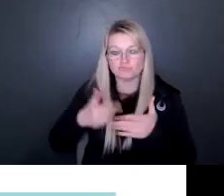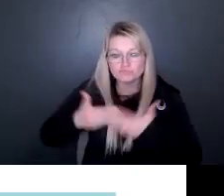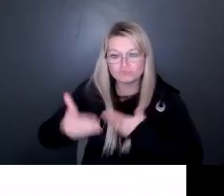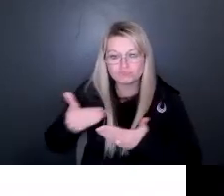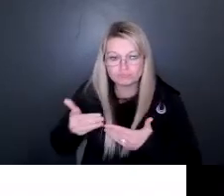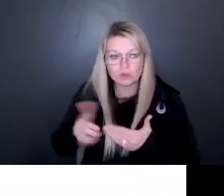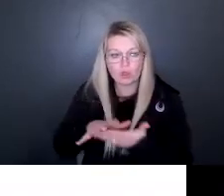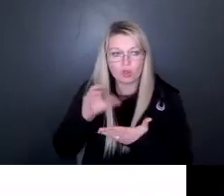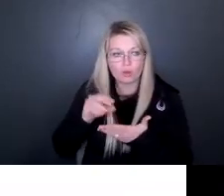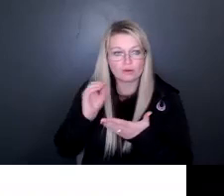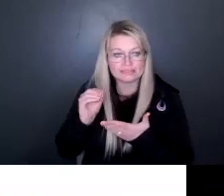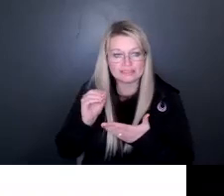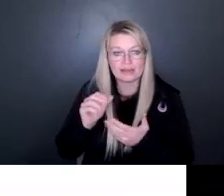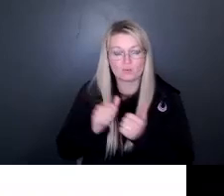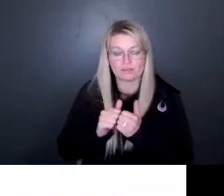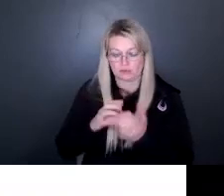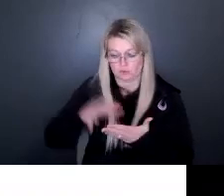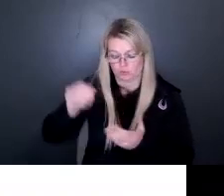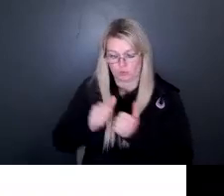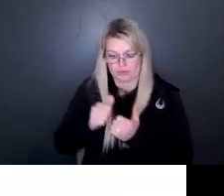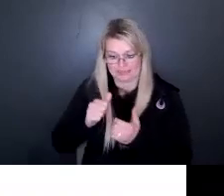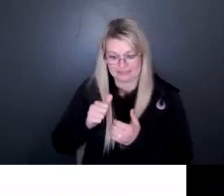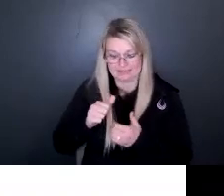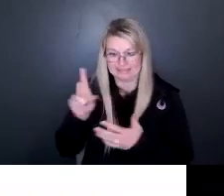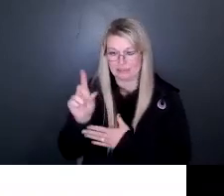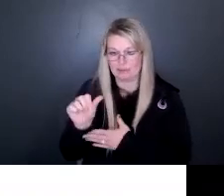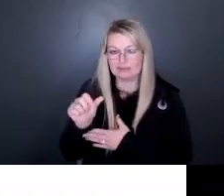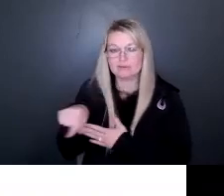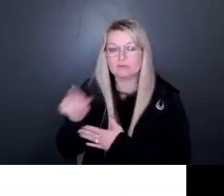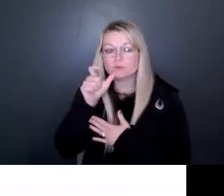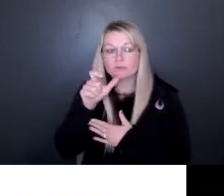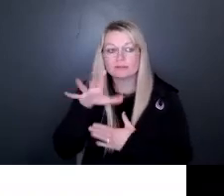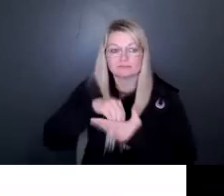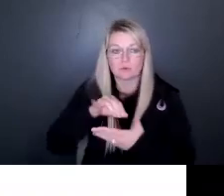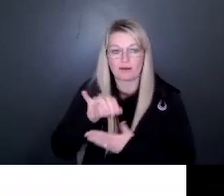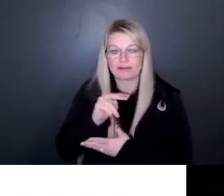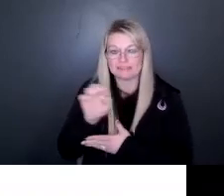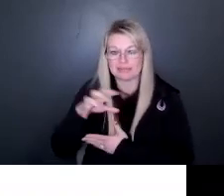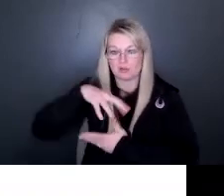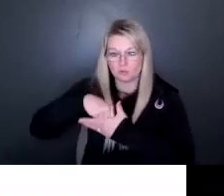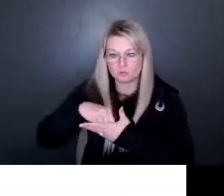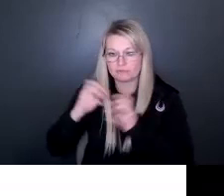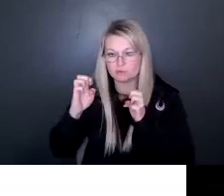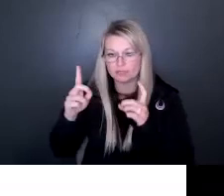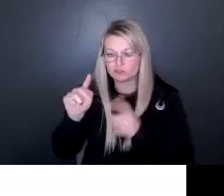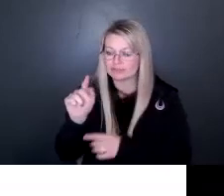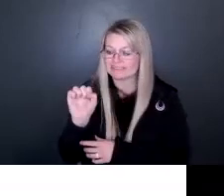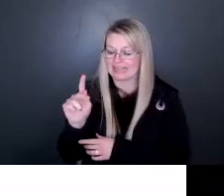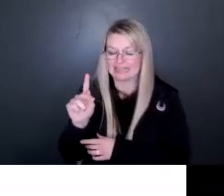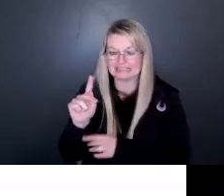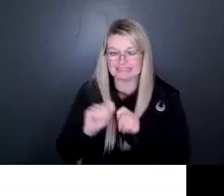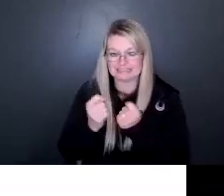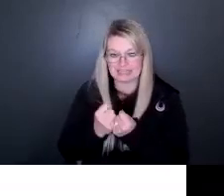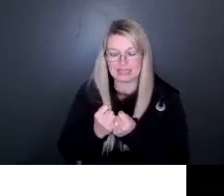learning for students with disabilities. Mr. Namasano is a member of the INEE Inclusive Education Task Team and